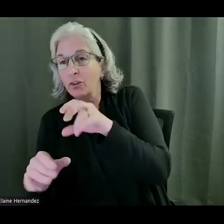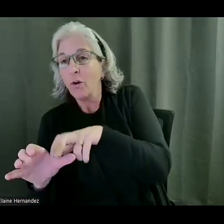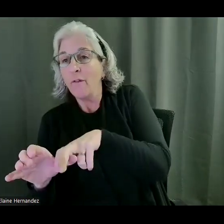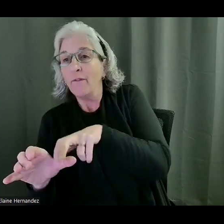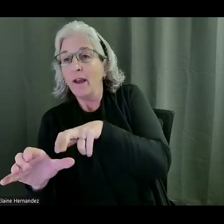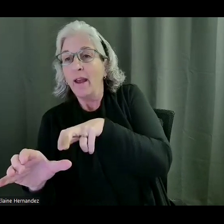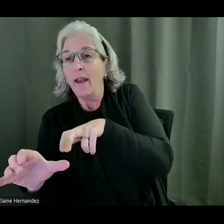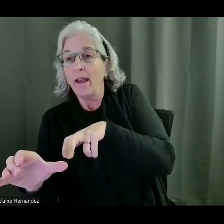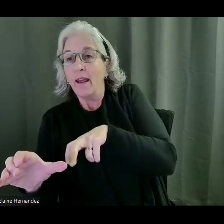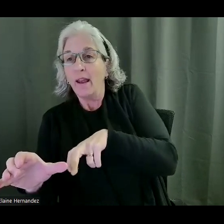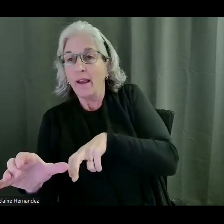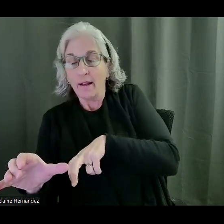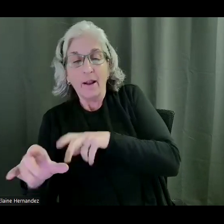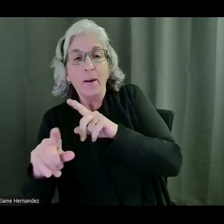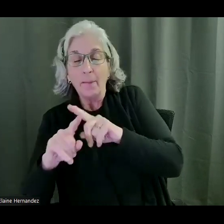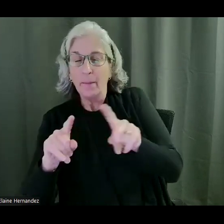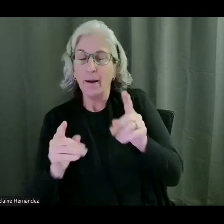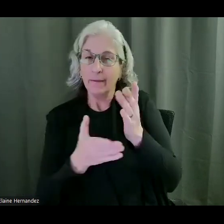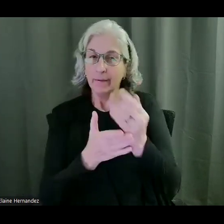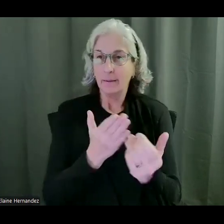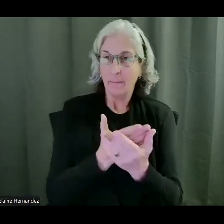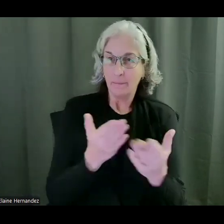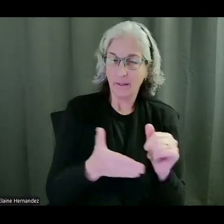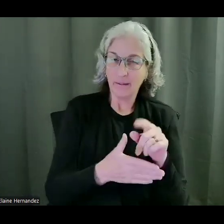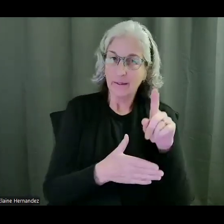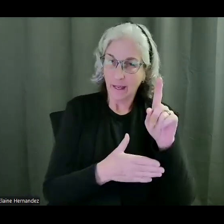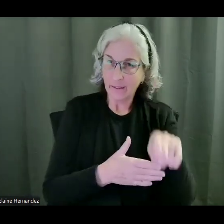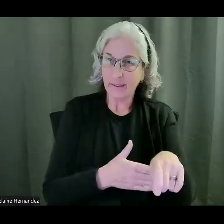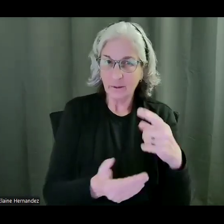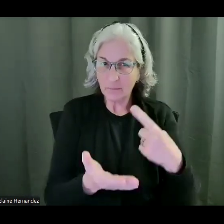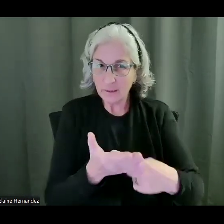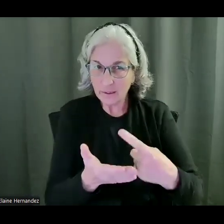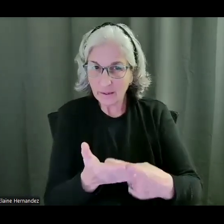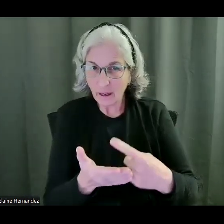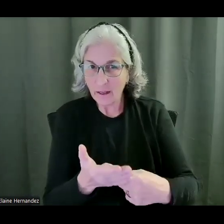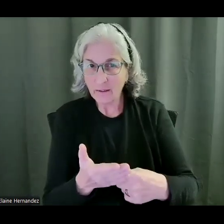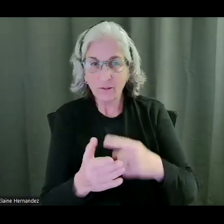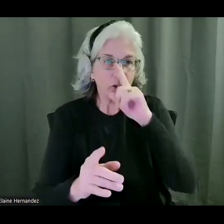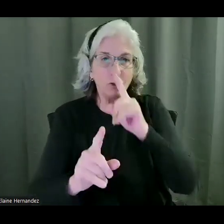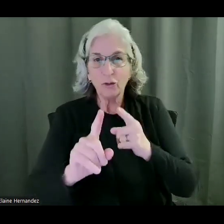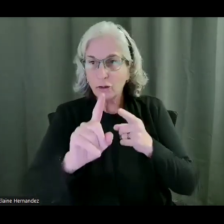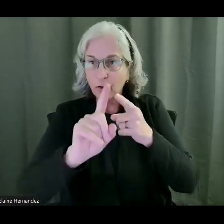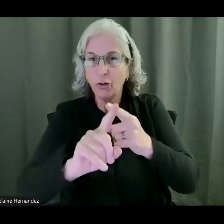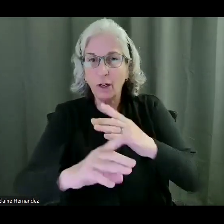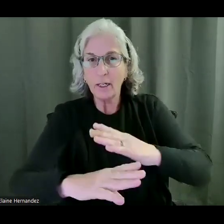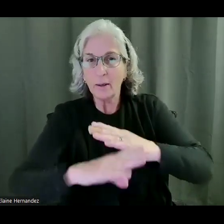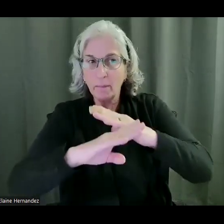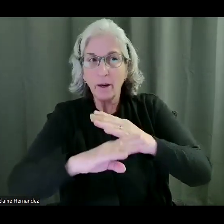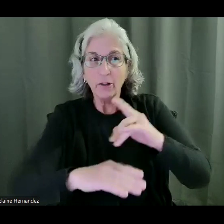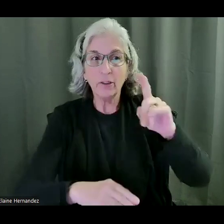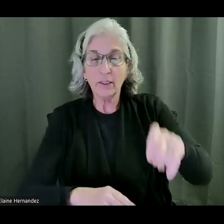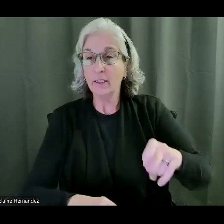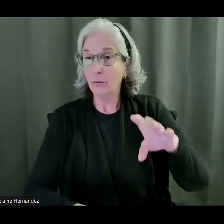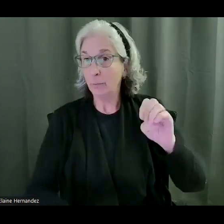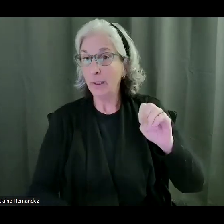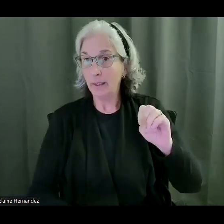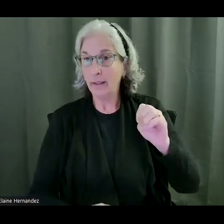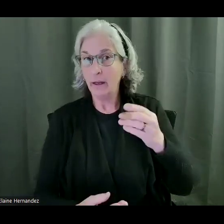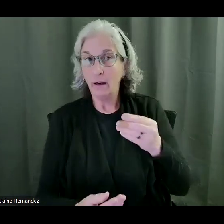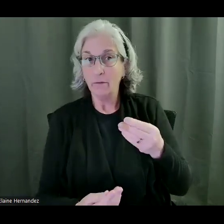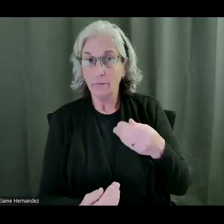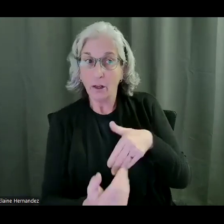some things that need to be discussed, targeted barriers need to be readdressed. Because the ESO has already been working with